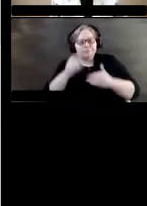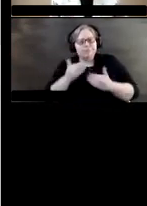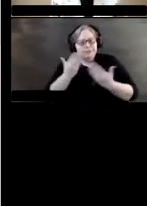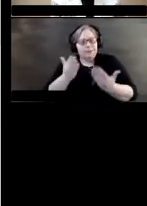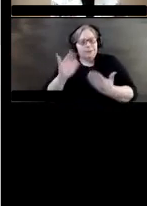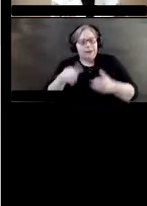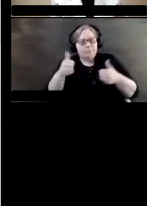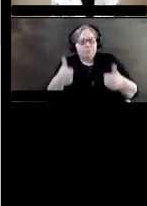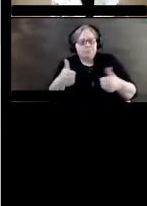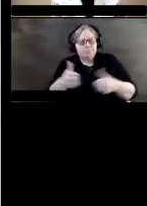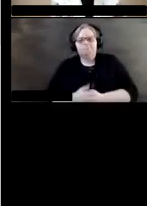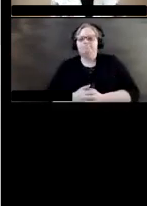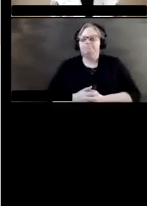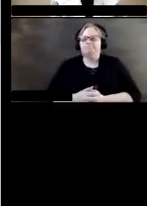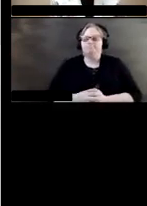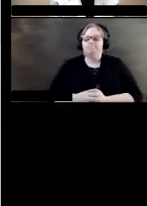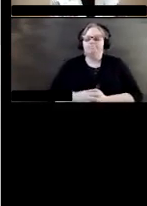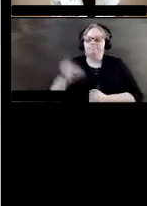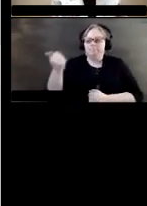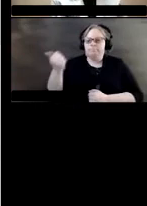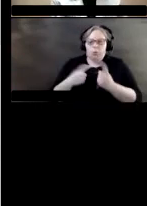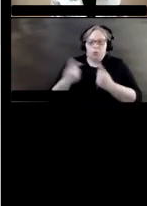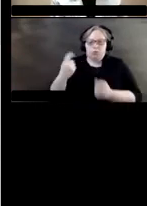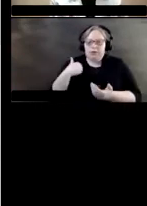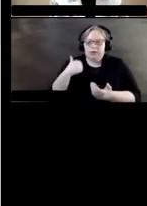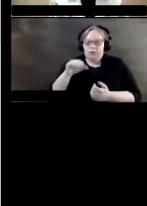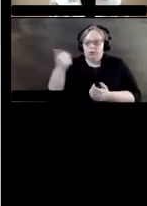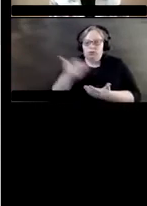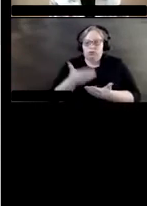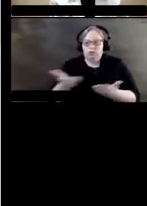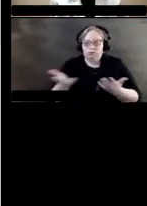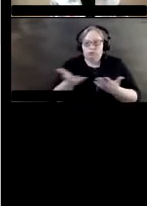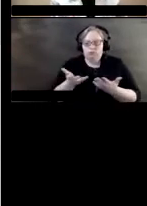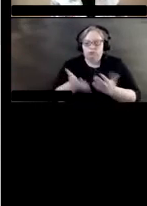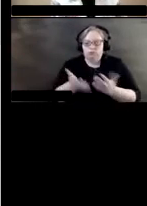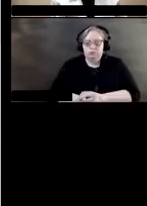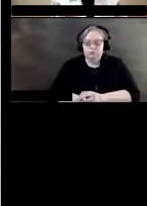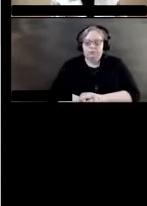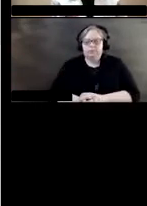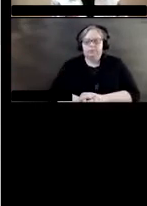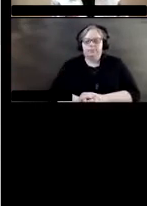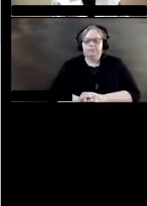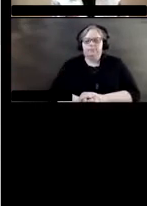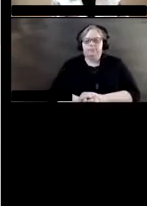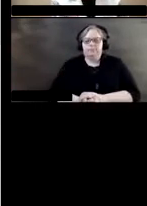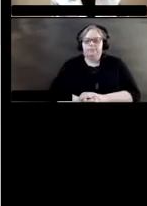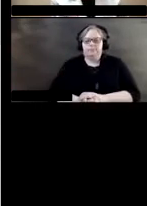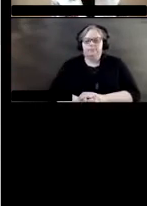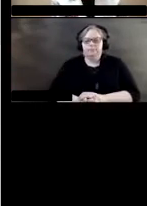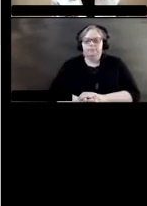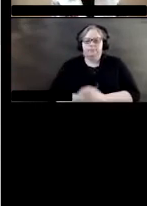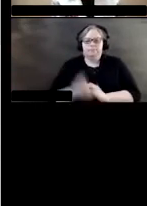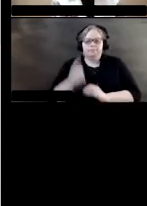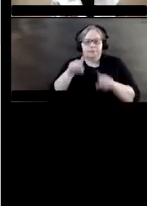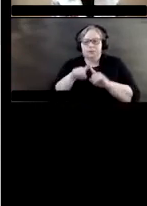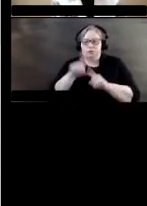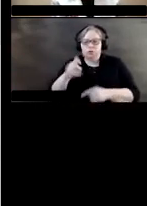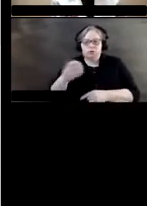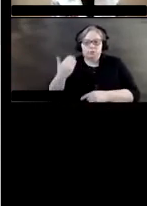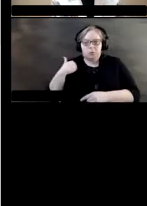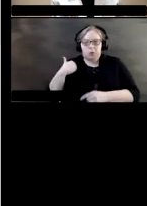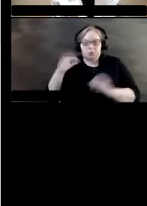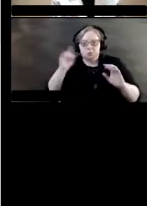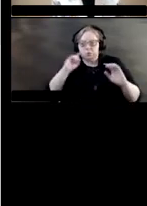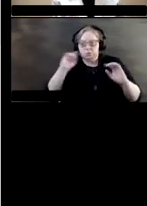Good. Any other questions that you have? No, I don't see it. That's the same one from before. I don't think so. If we